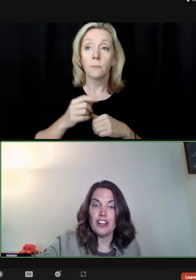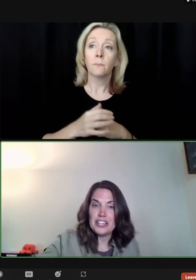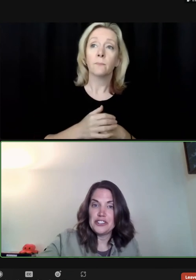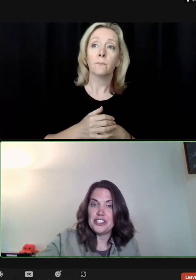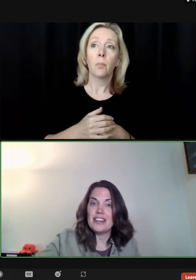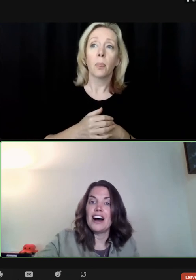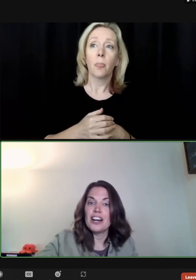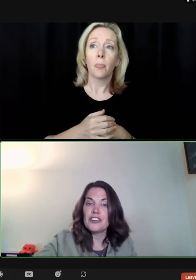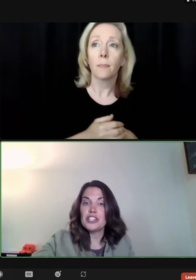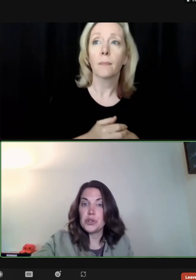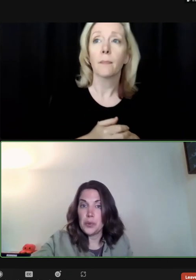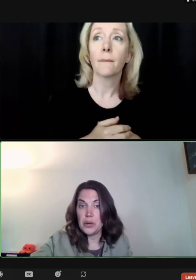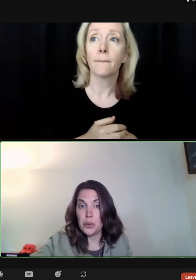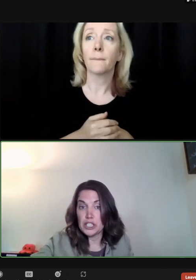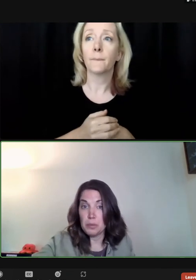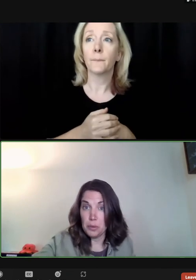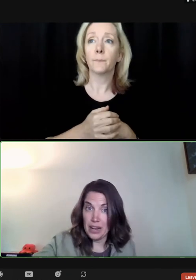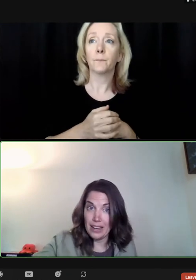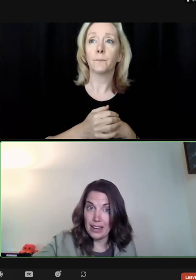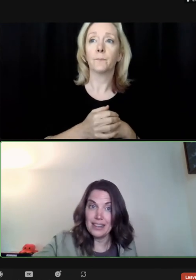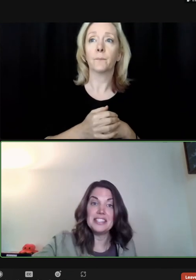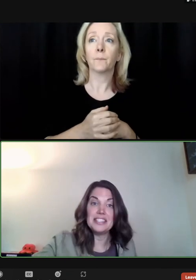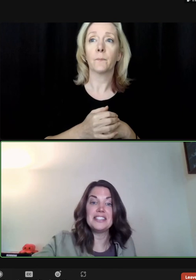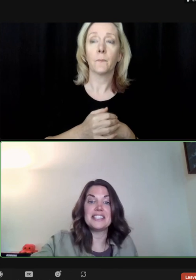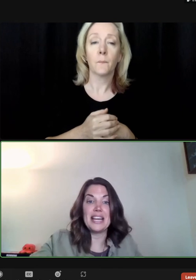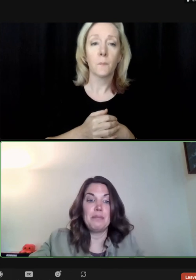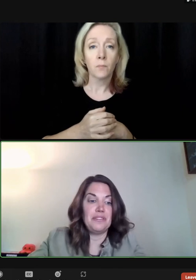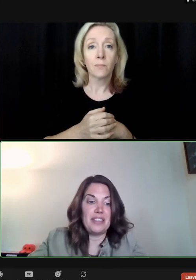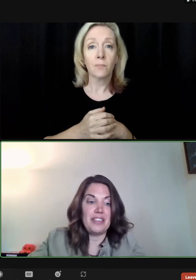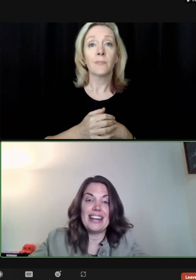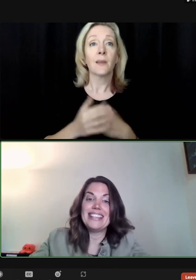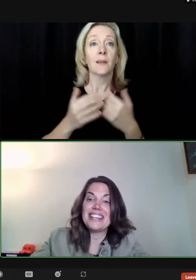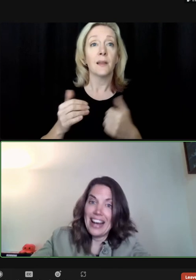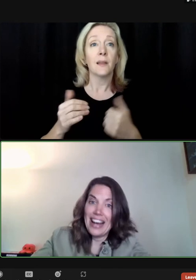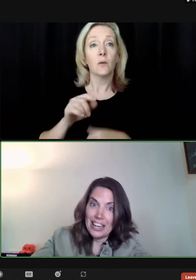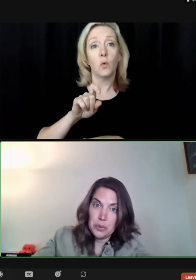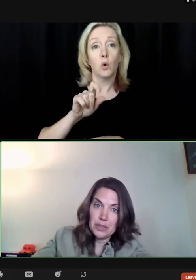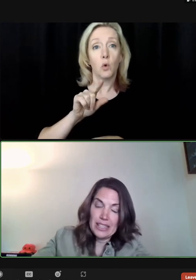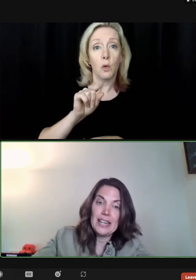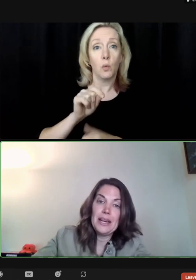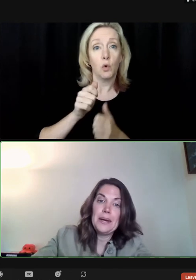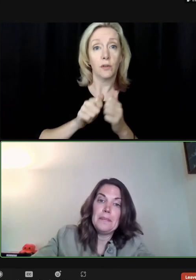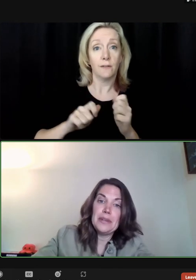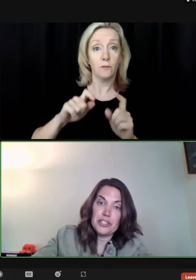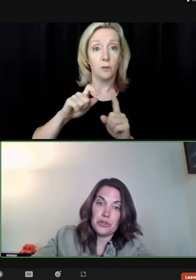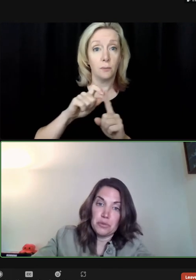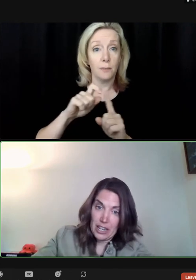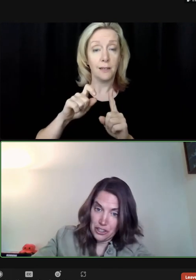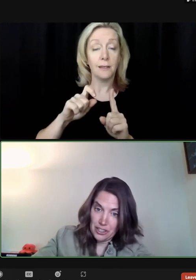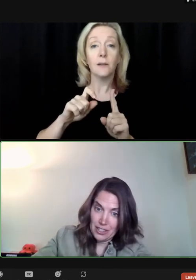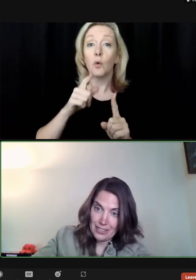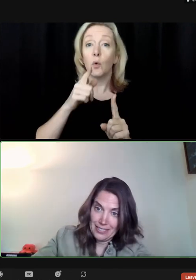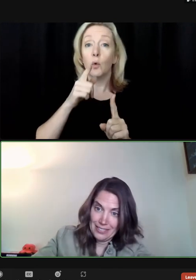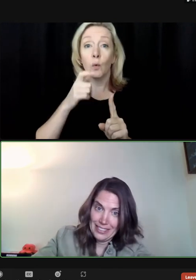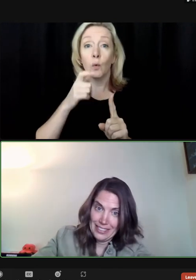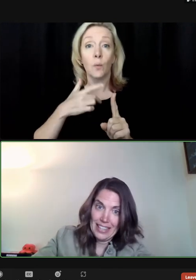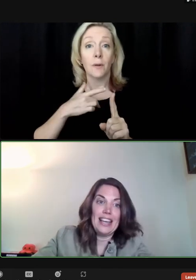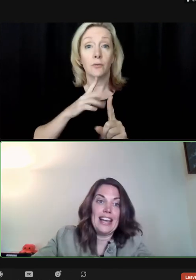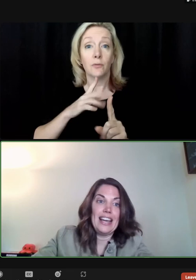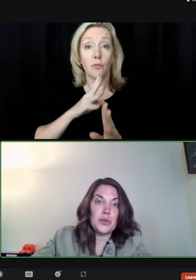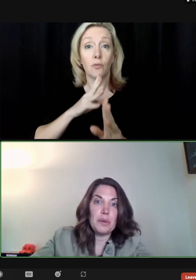So if you all are interested, 120 words per minute, a decent example of that is actually Mr.